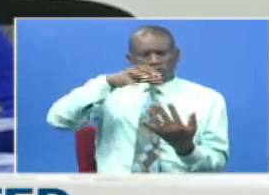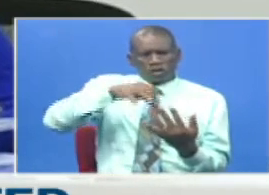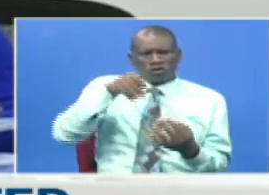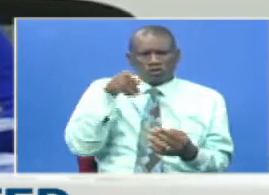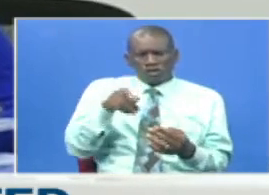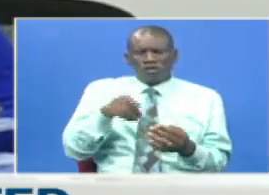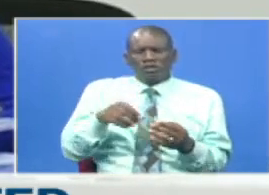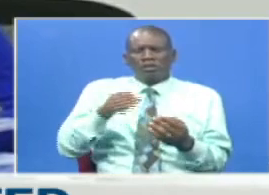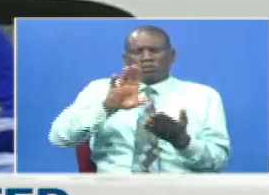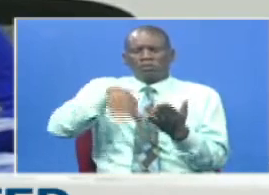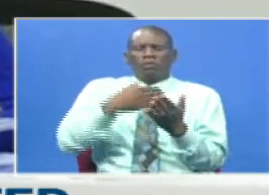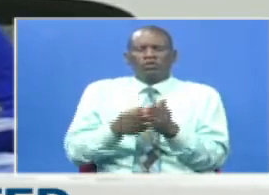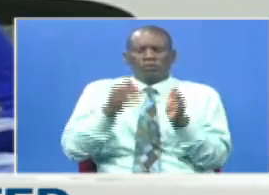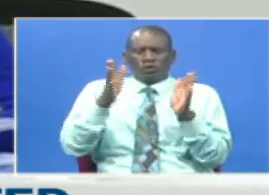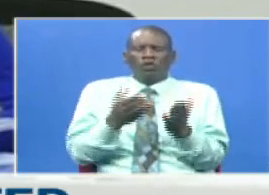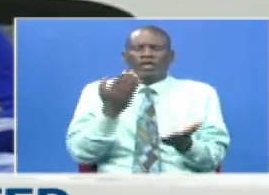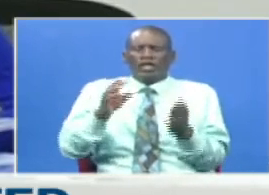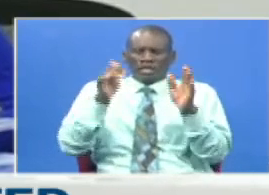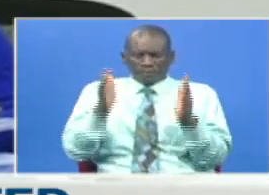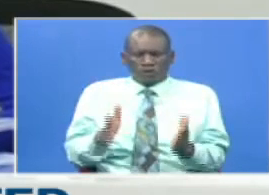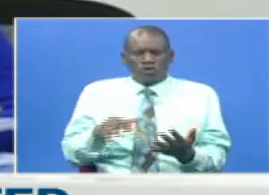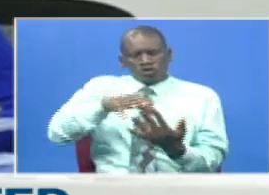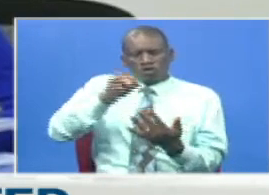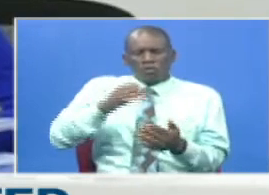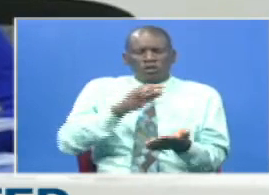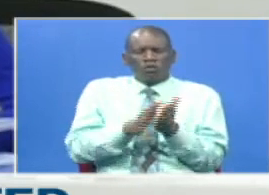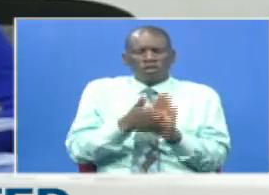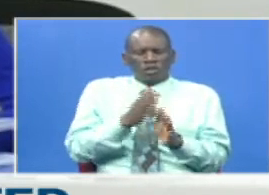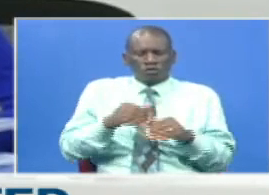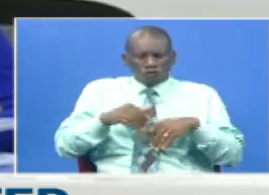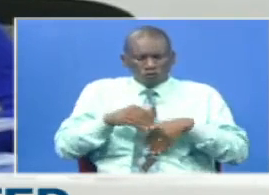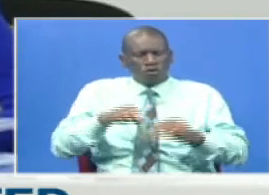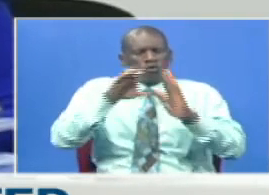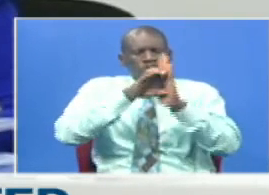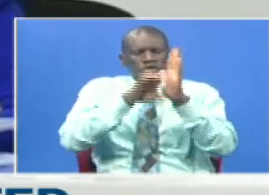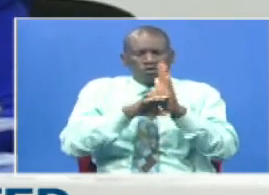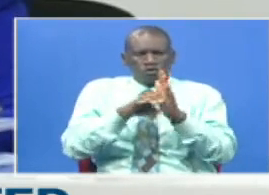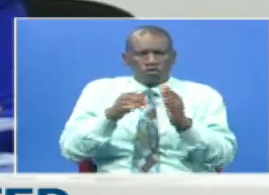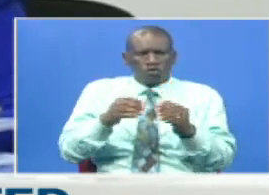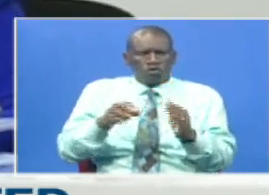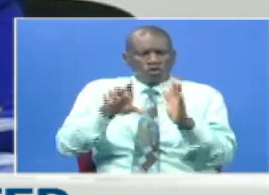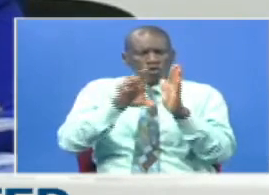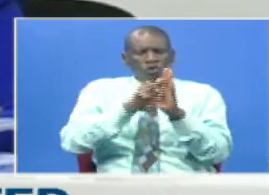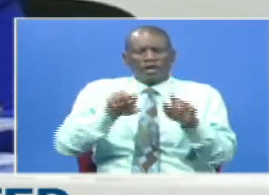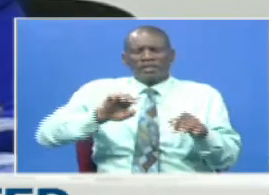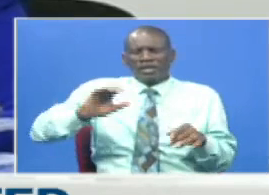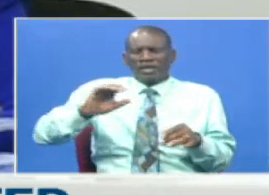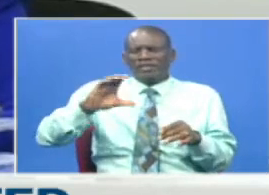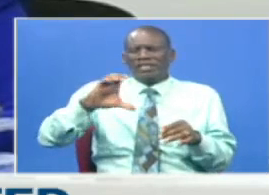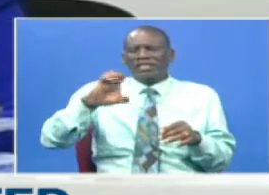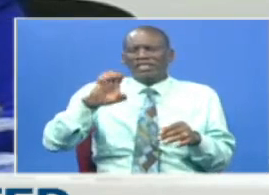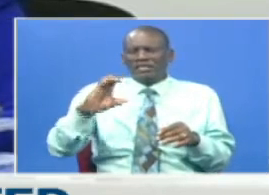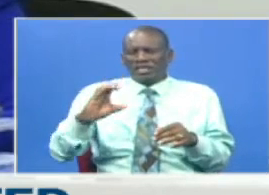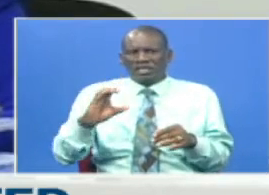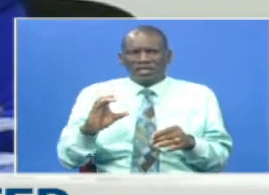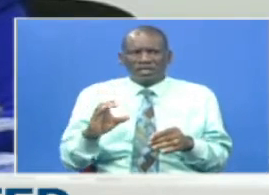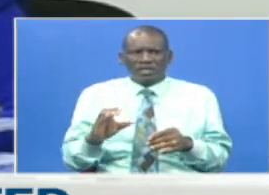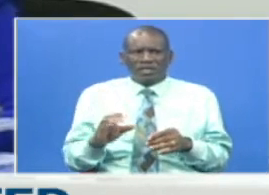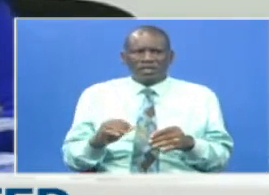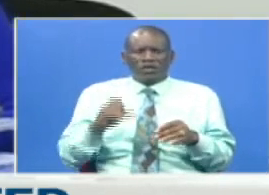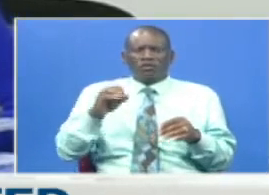or any other person nominated without consideration of statutory and constitutional provisions as County Executive Committee members of Nakuru